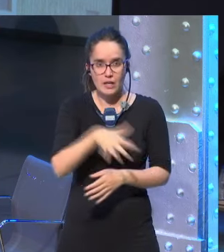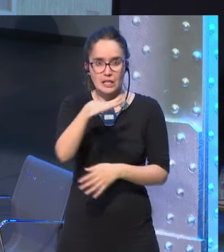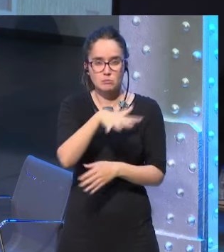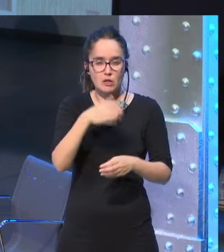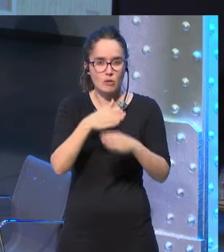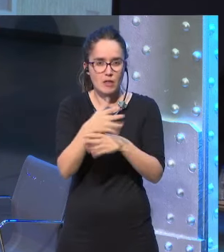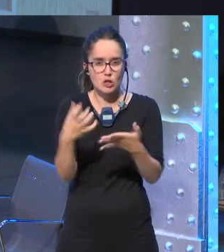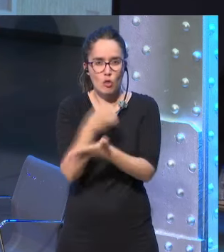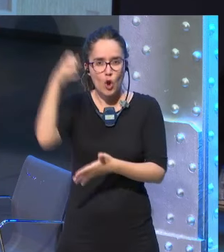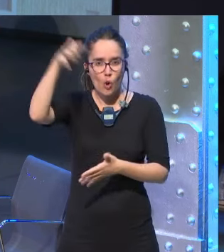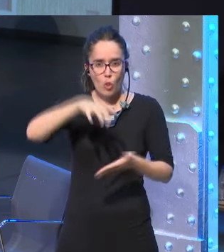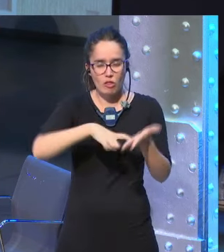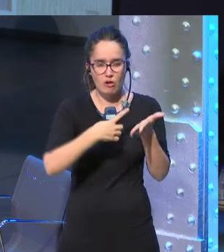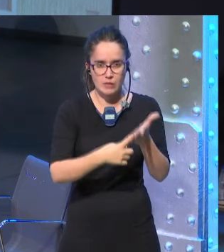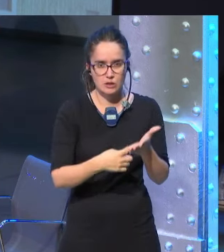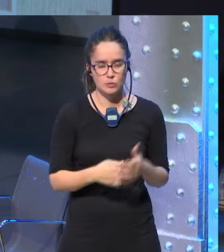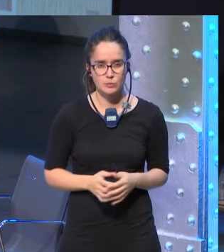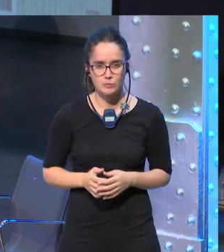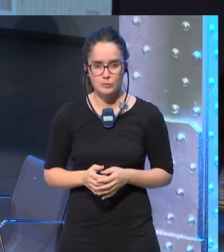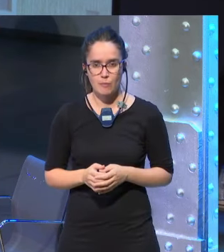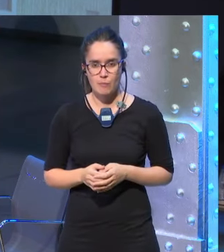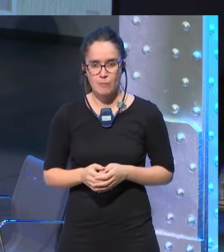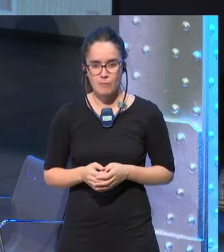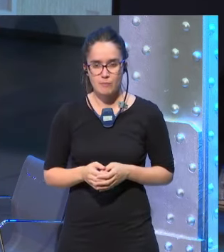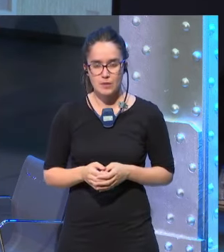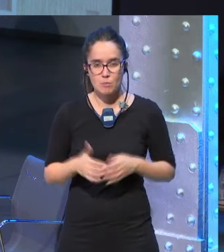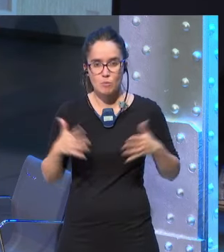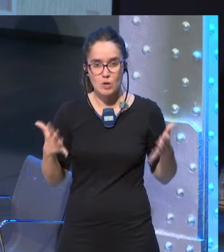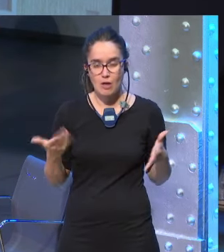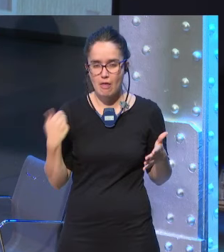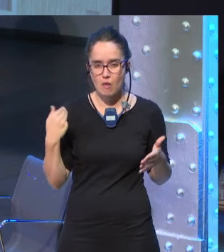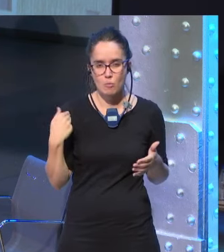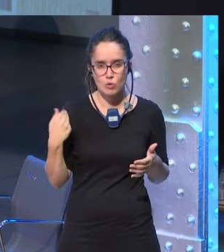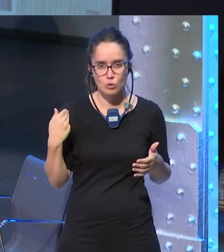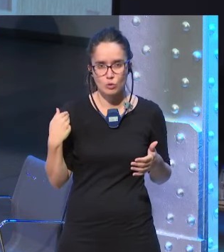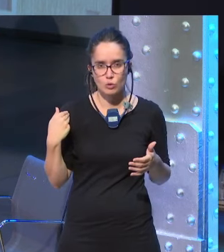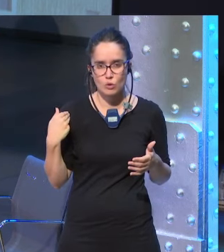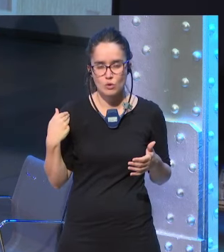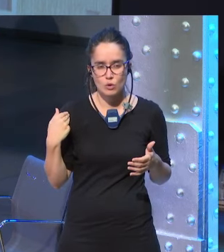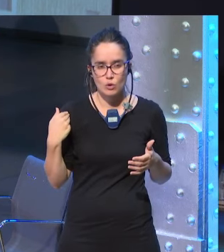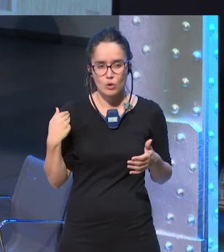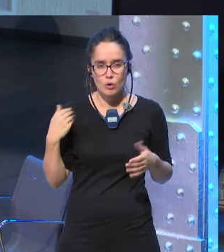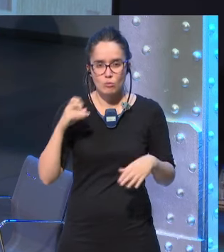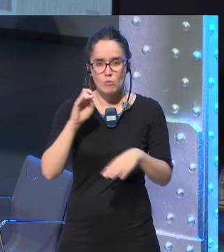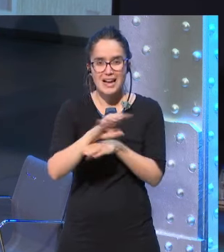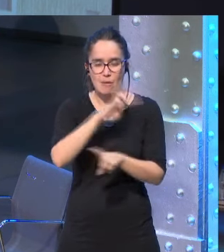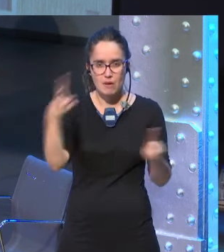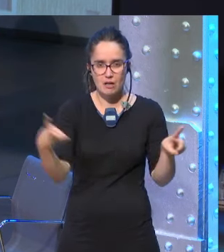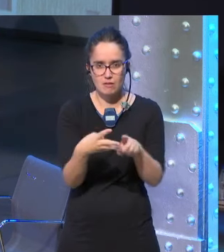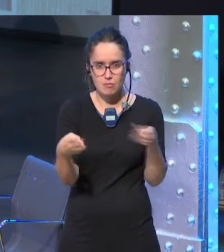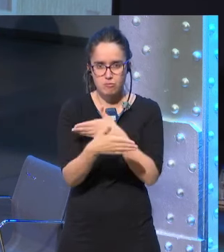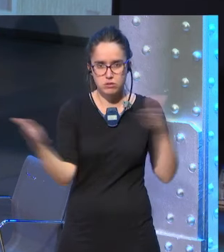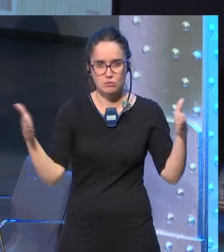structure. Good. We recently launched a website, dfabhouse.ch, so if you want to follow, please go